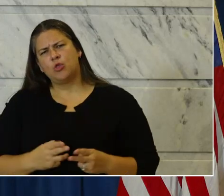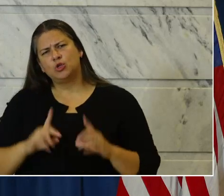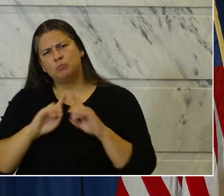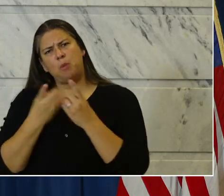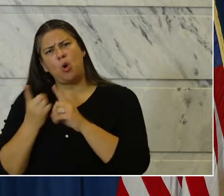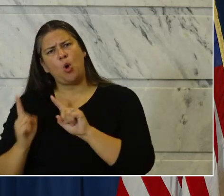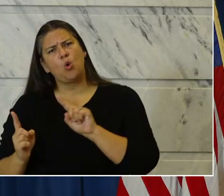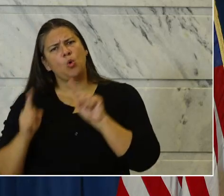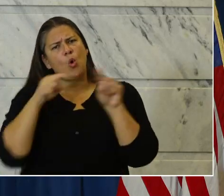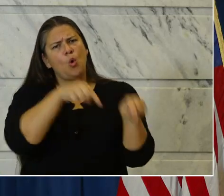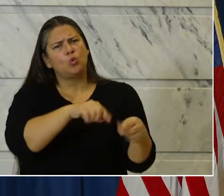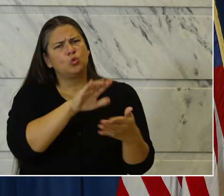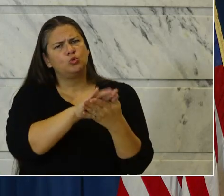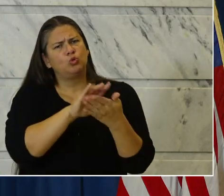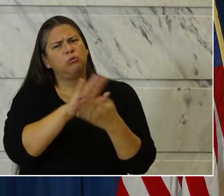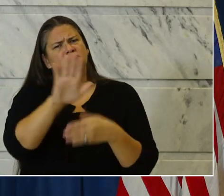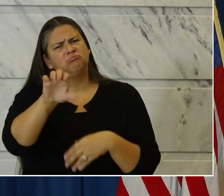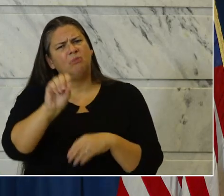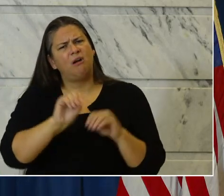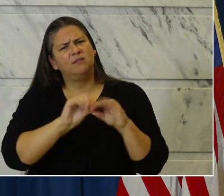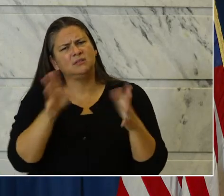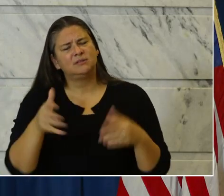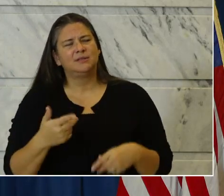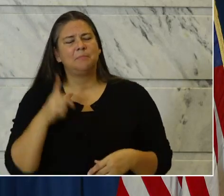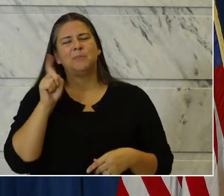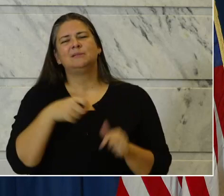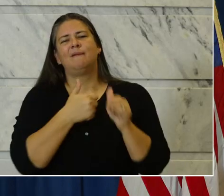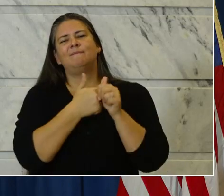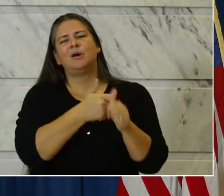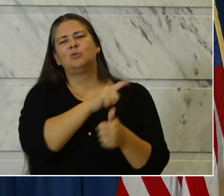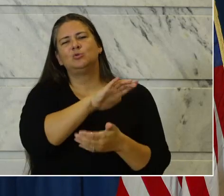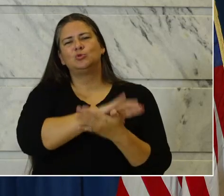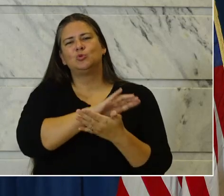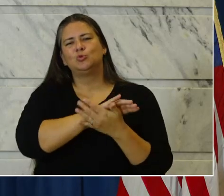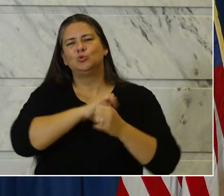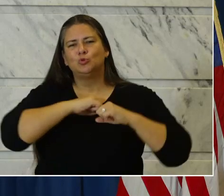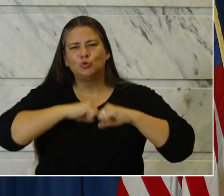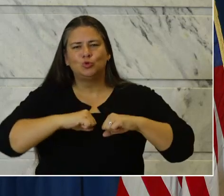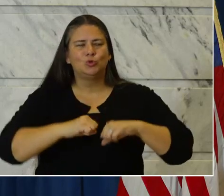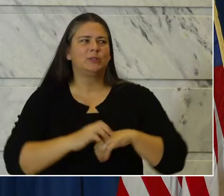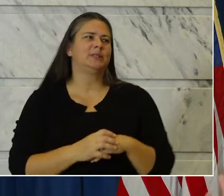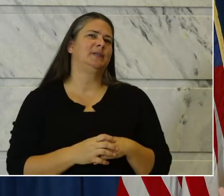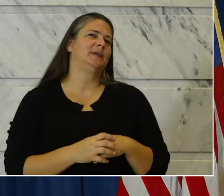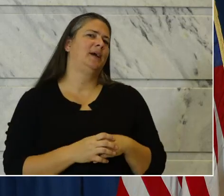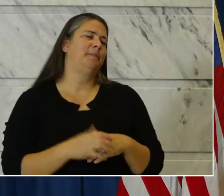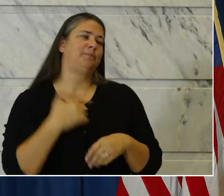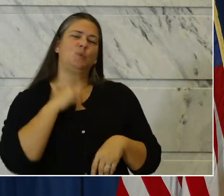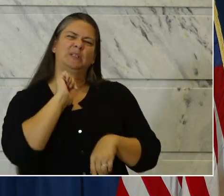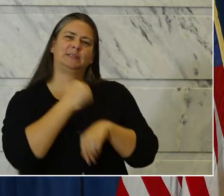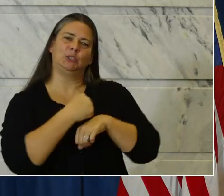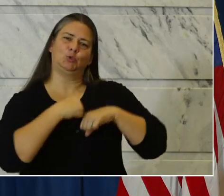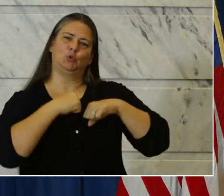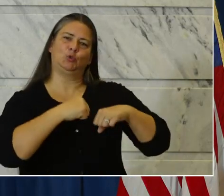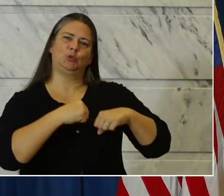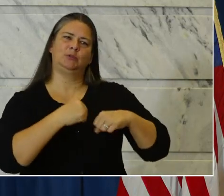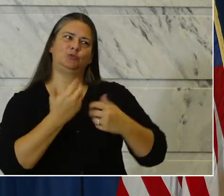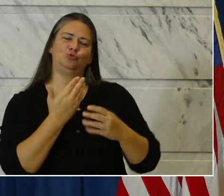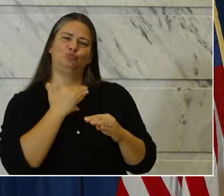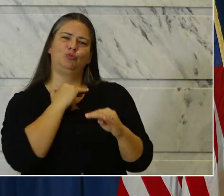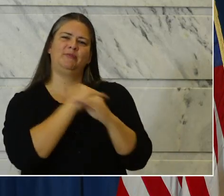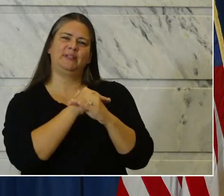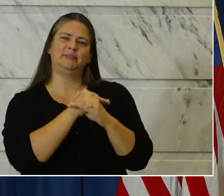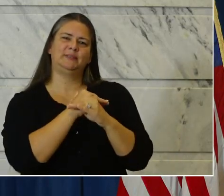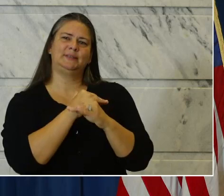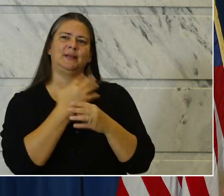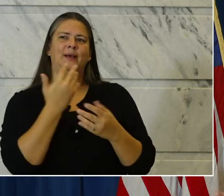schools. Now, obviously following the school security rules, because we had to set up those rules for, sadly, to prevent mass